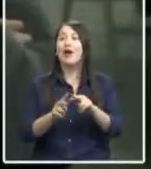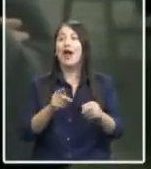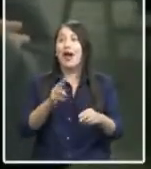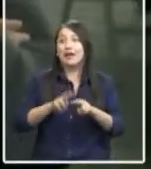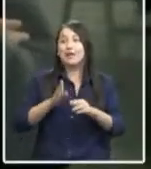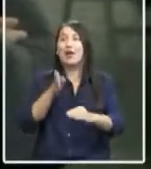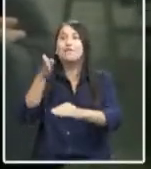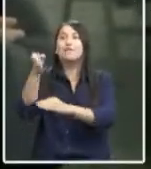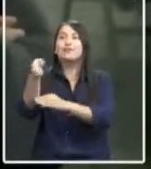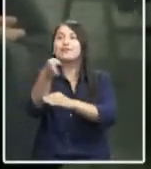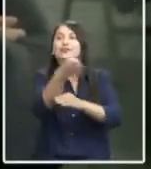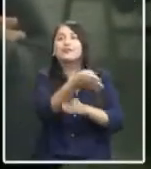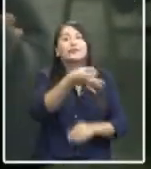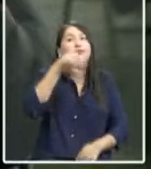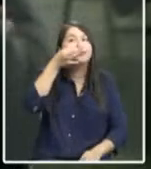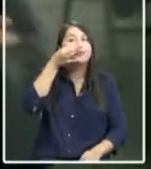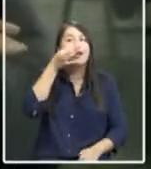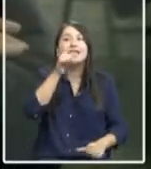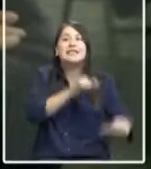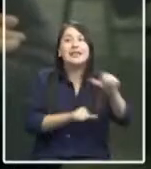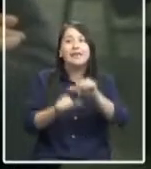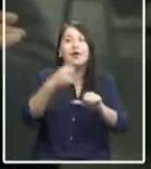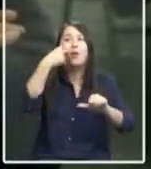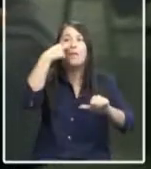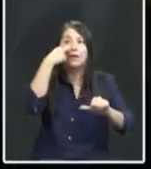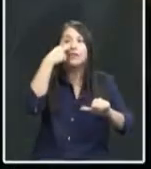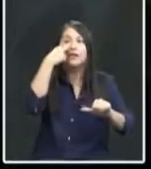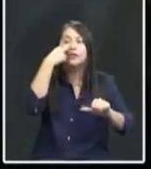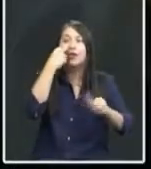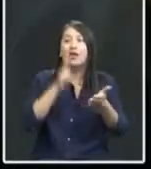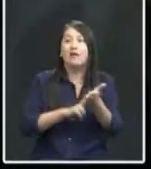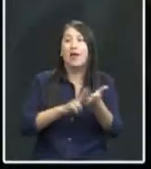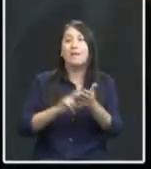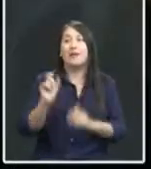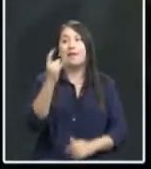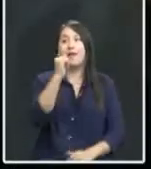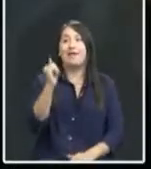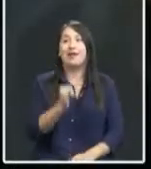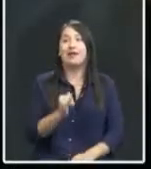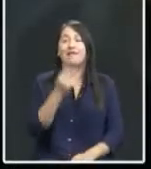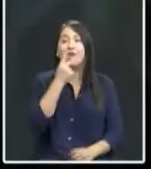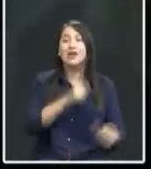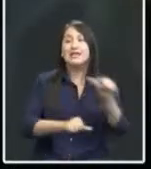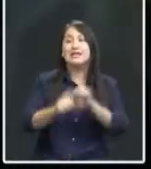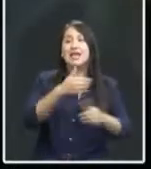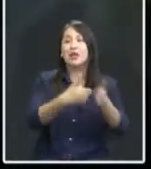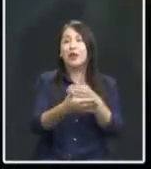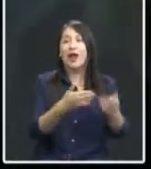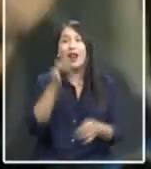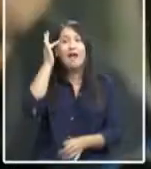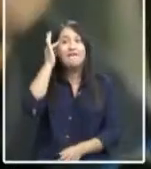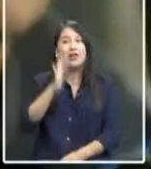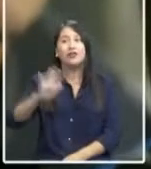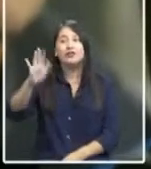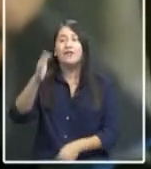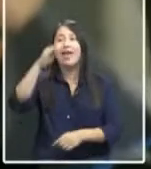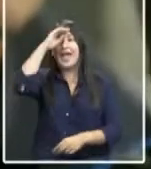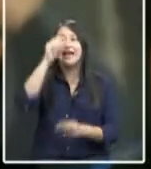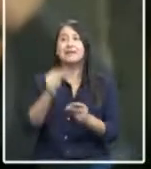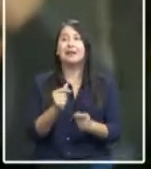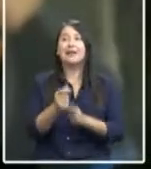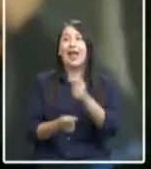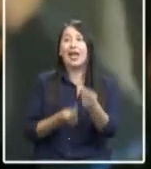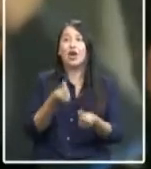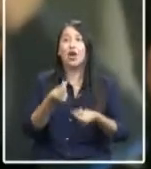expedition is really an incredible advantage. That's really the first time I can see people working in natural sciences